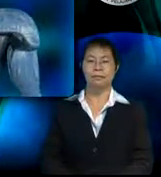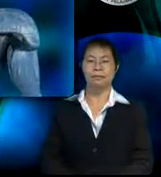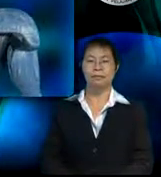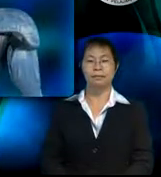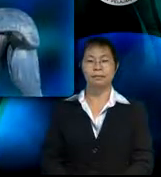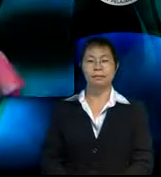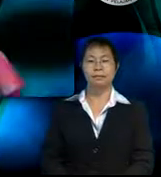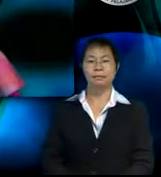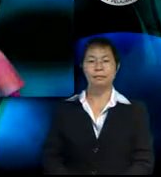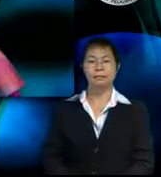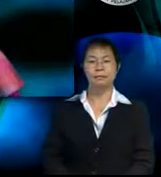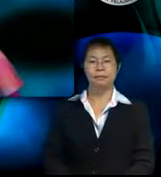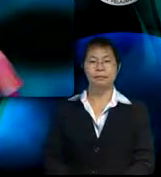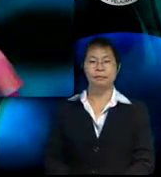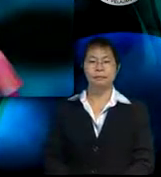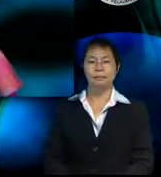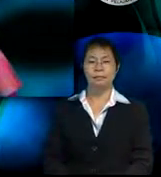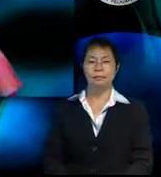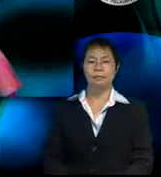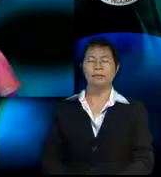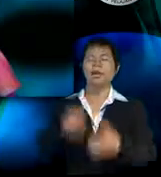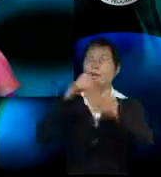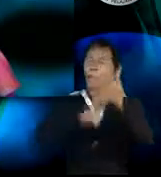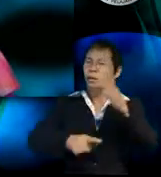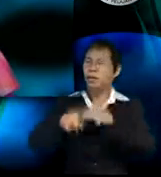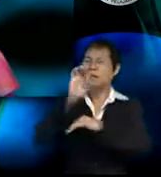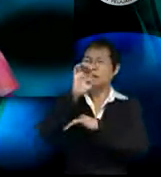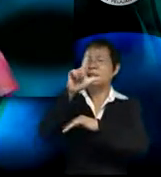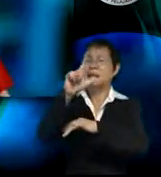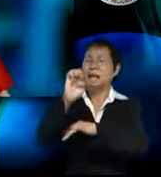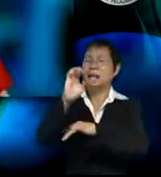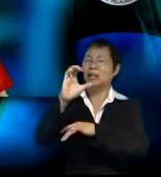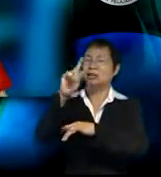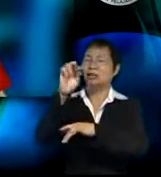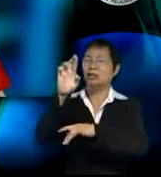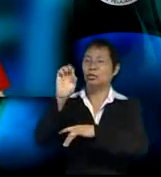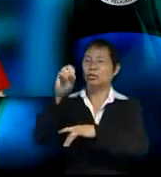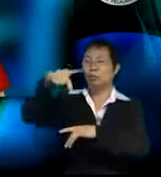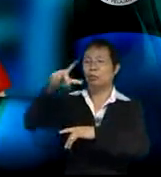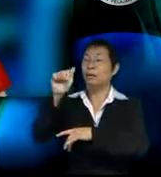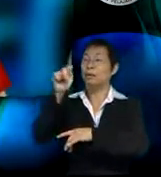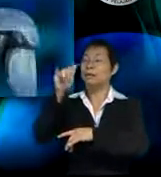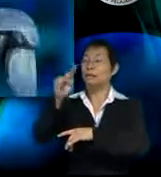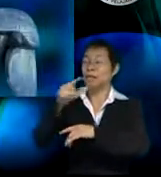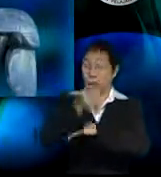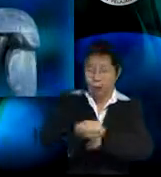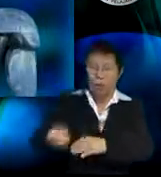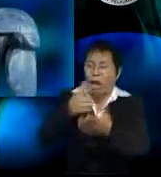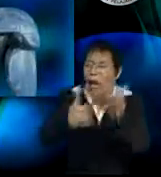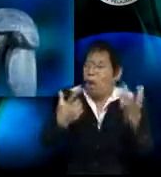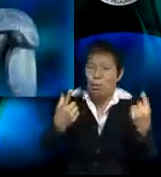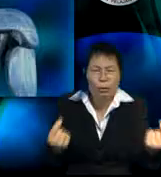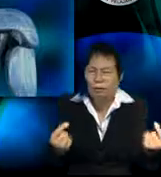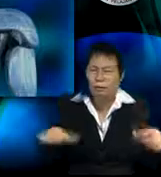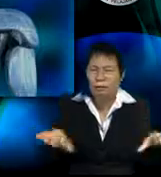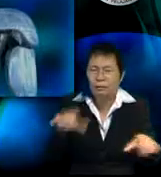object? What is an electroplated object? How does it work?